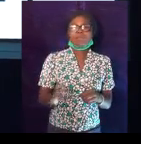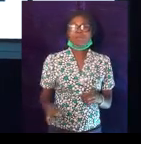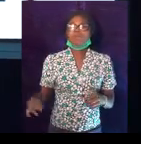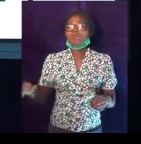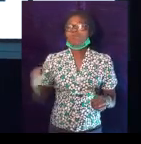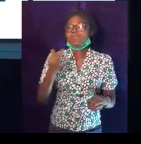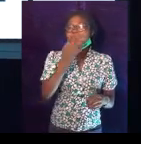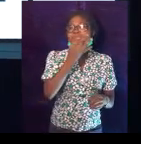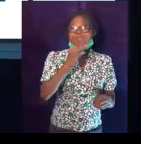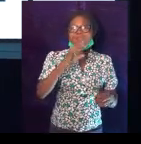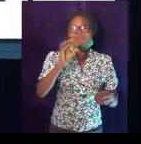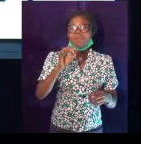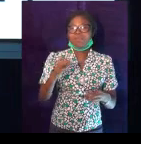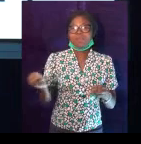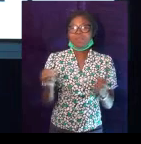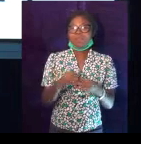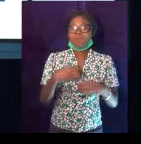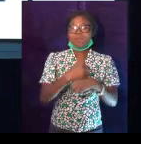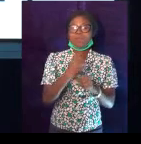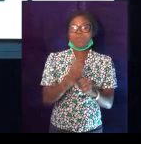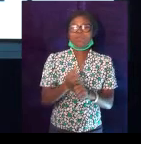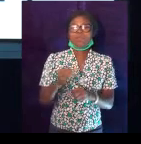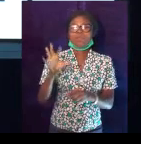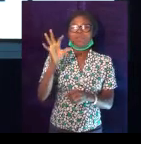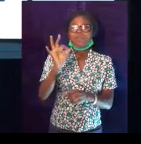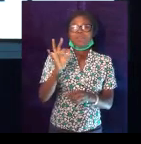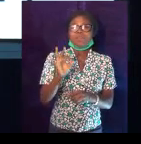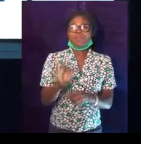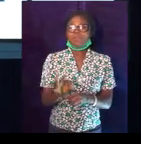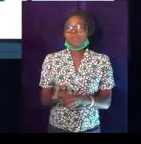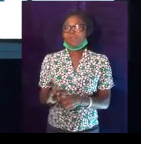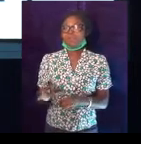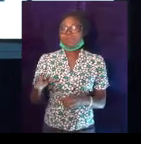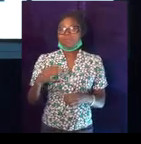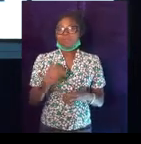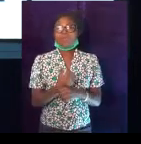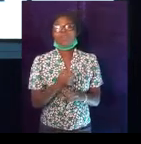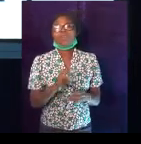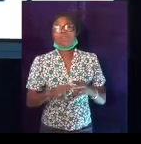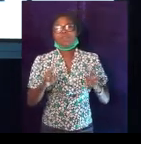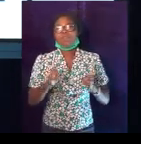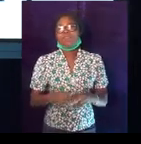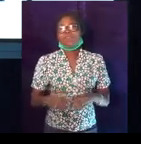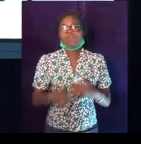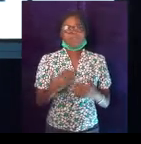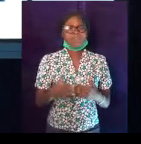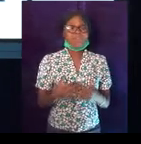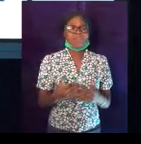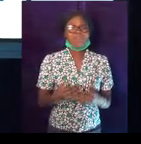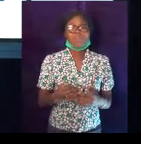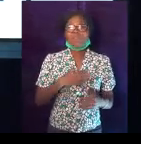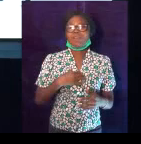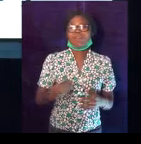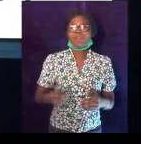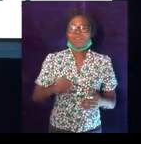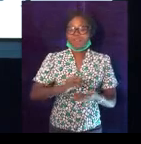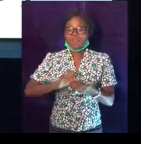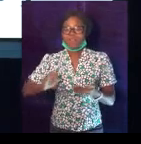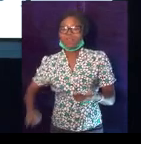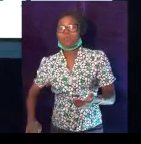8 and 1 to make it up to 9. 9 times table is very easy.